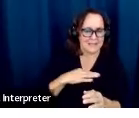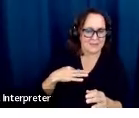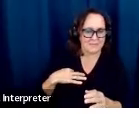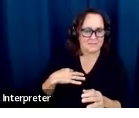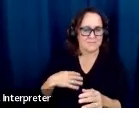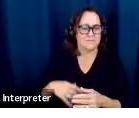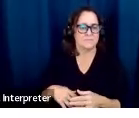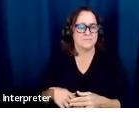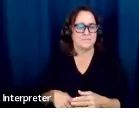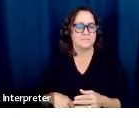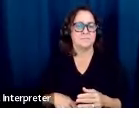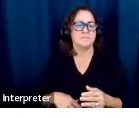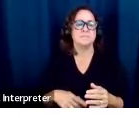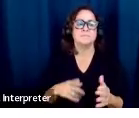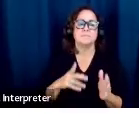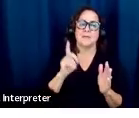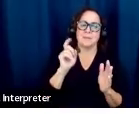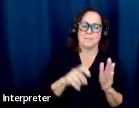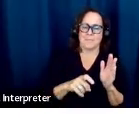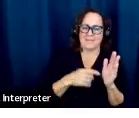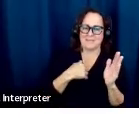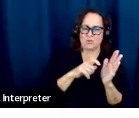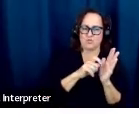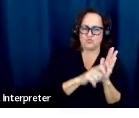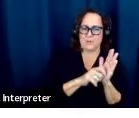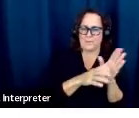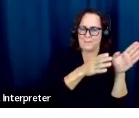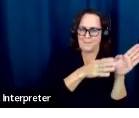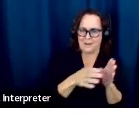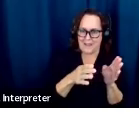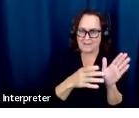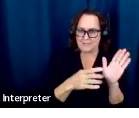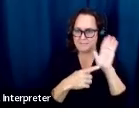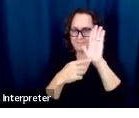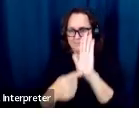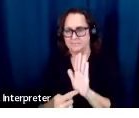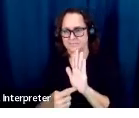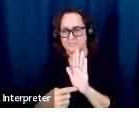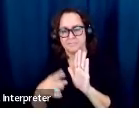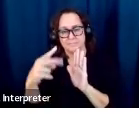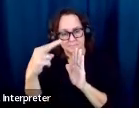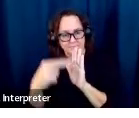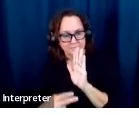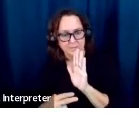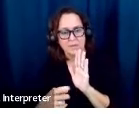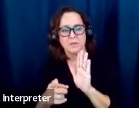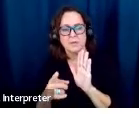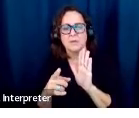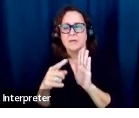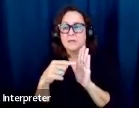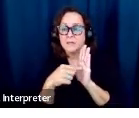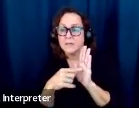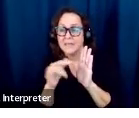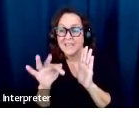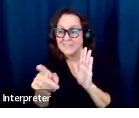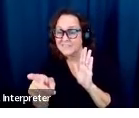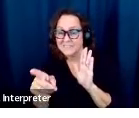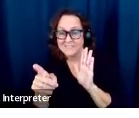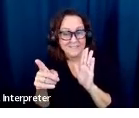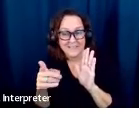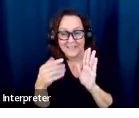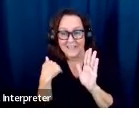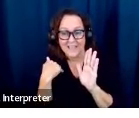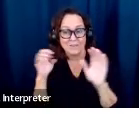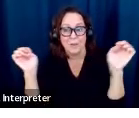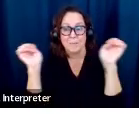emergency. Providers will develop a written plan with the participant when they receive virtual services for whom to notify if the participant experiences